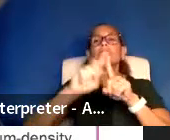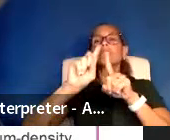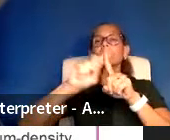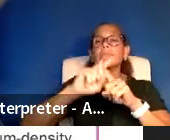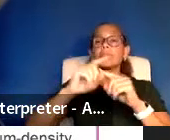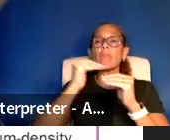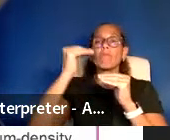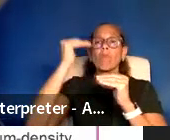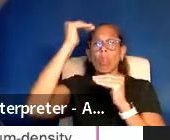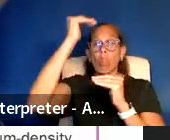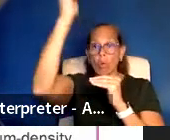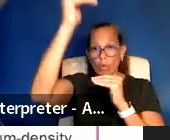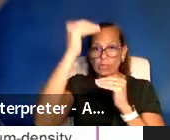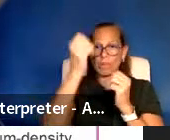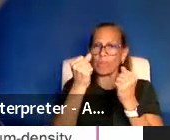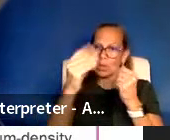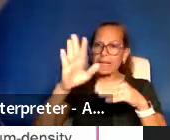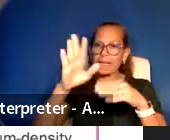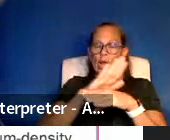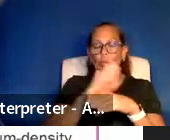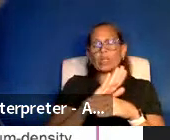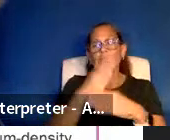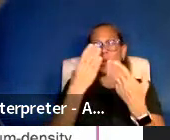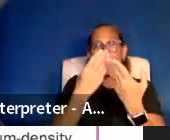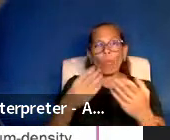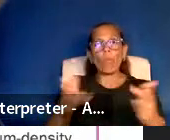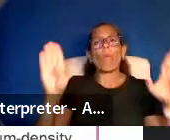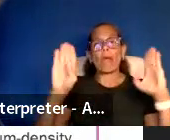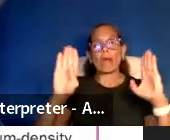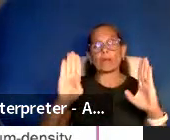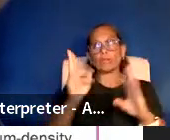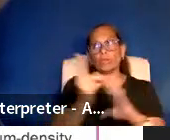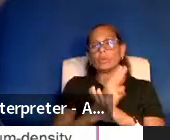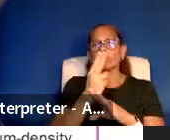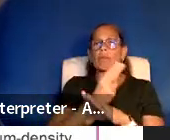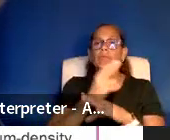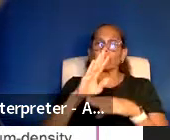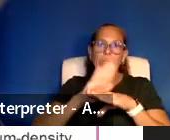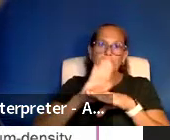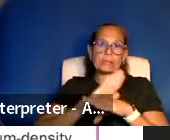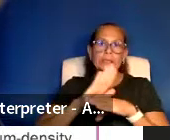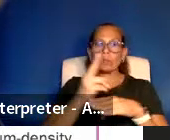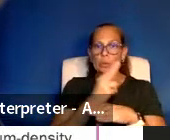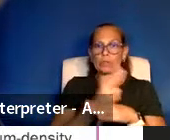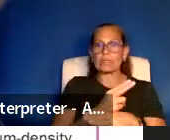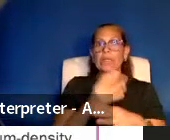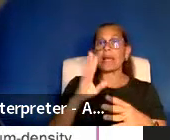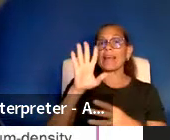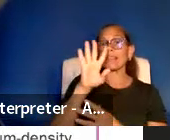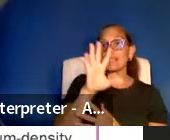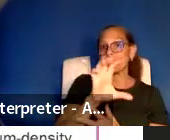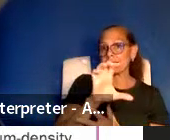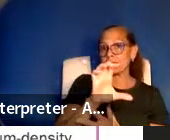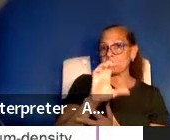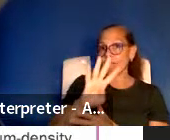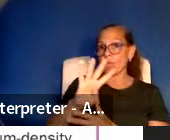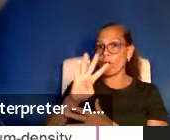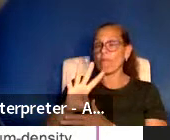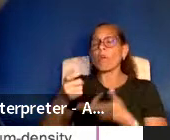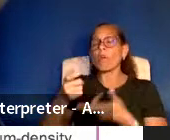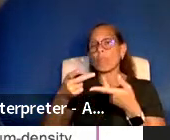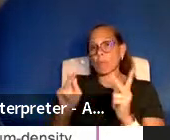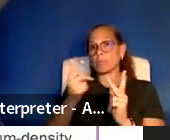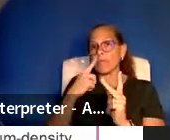full commercial buildings, as well as a wider range of commercial uses. The proposed C44 district also permits